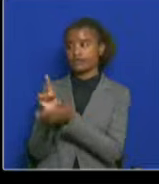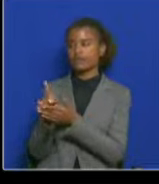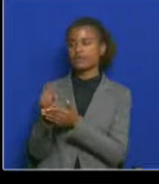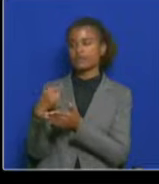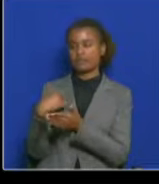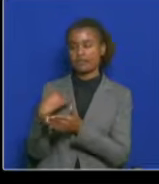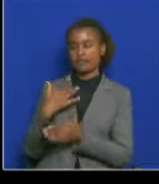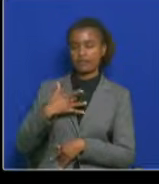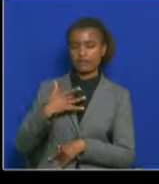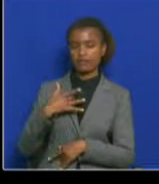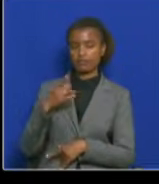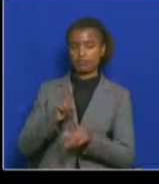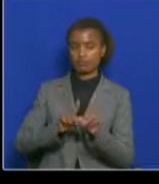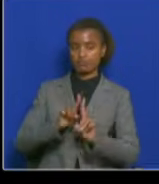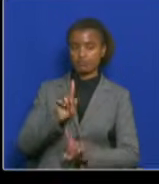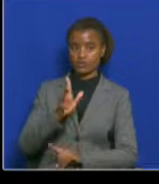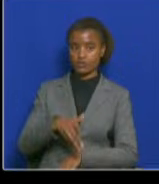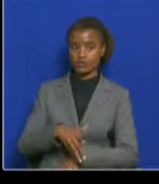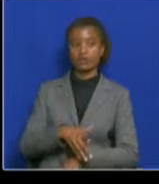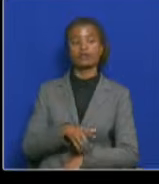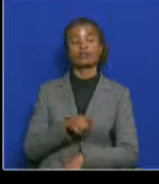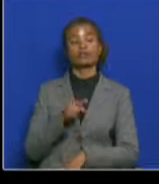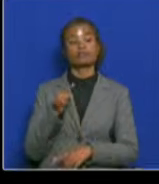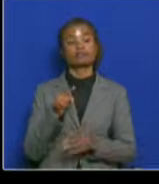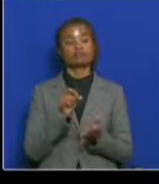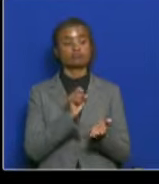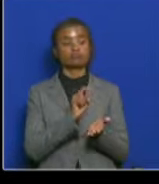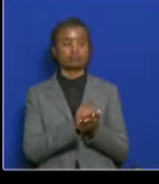says, Inshallah.